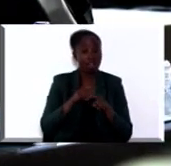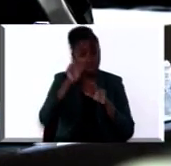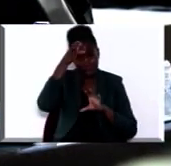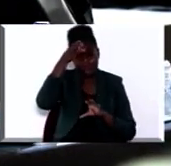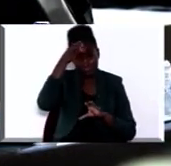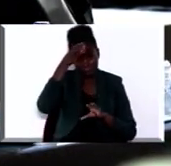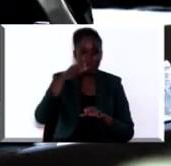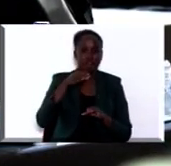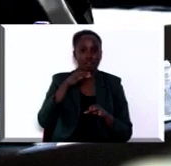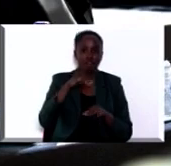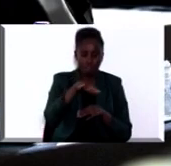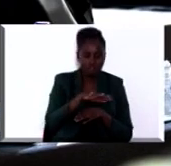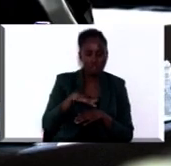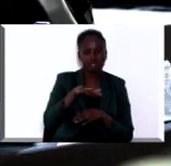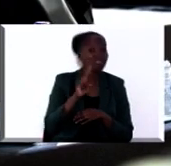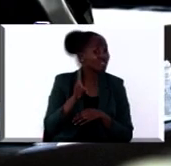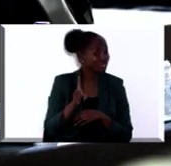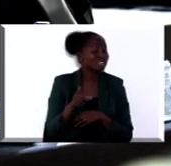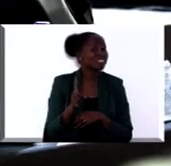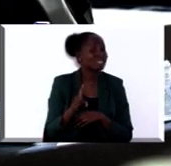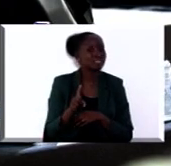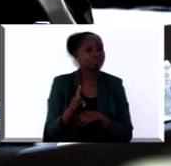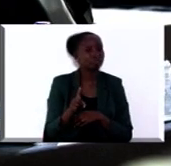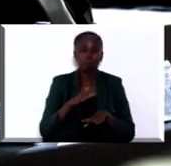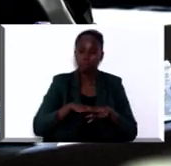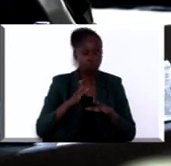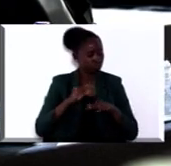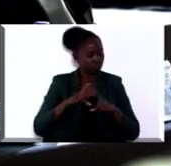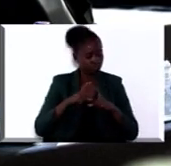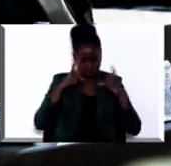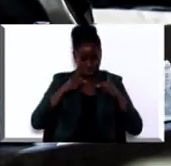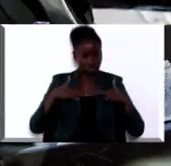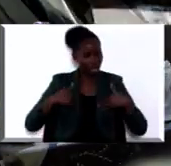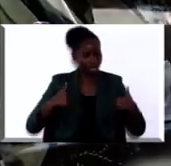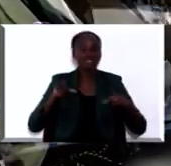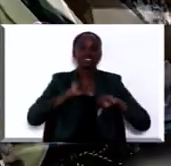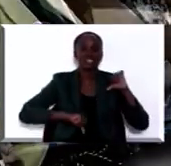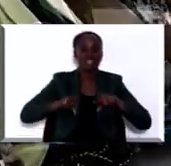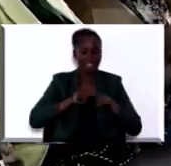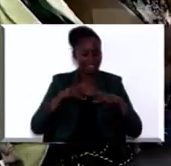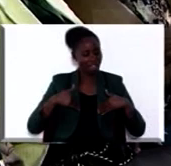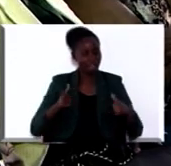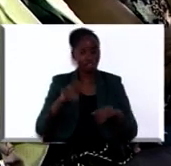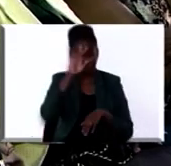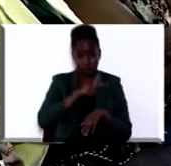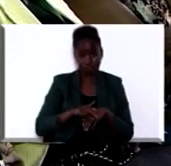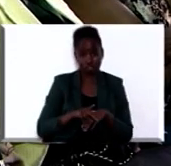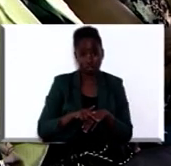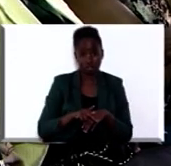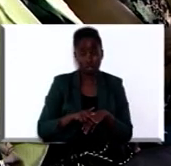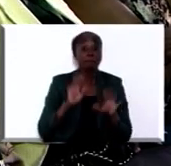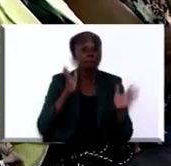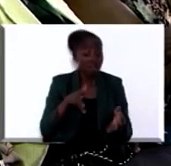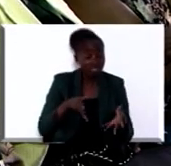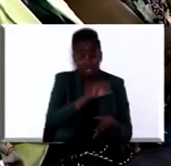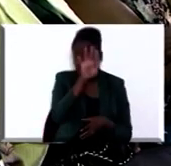field, and particularly in the health sciences and the health profession, not just in South Africa,